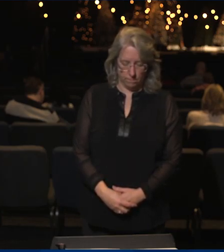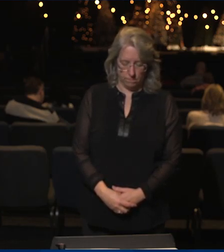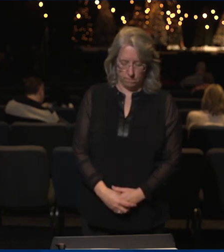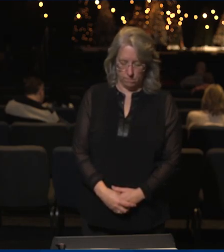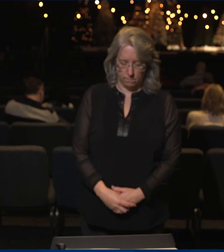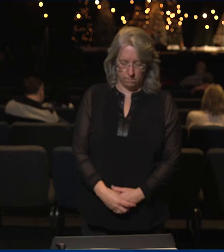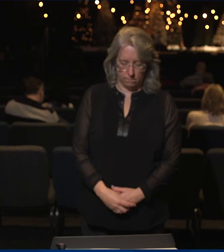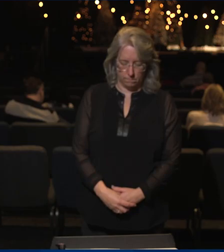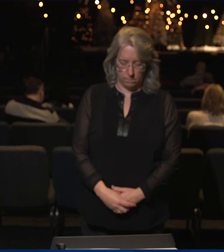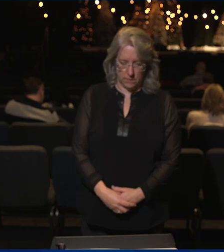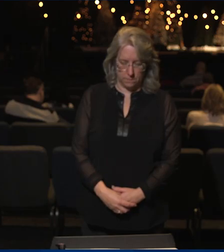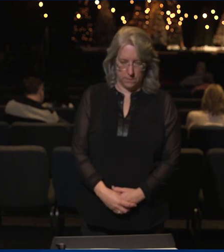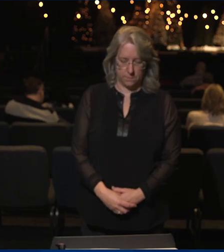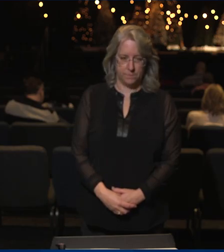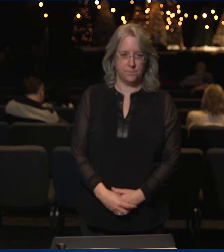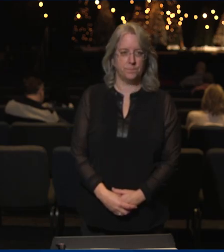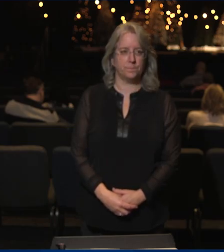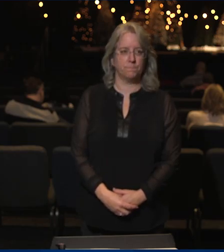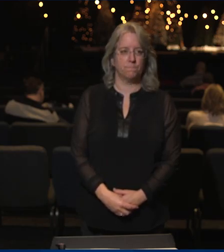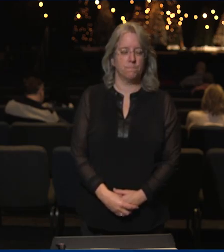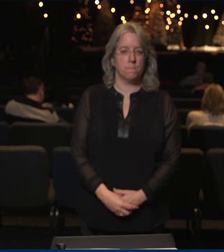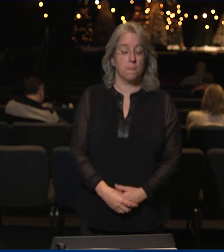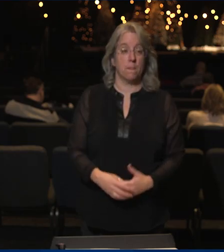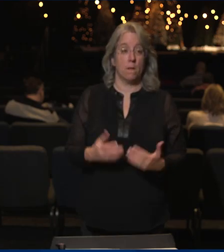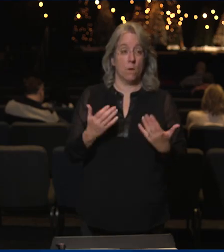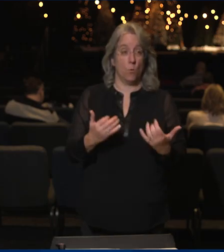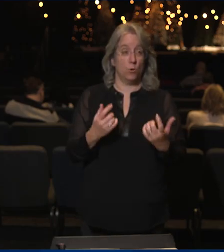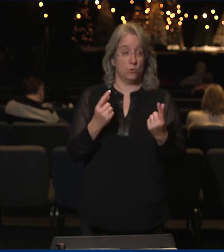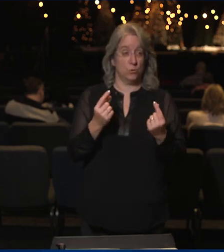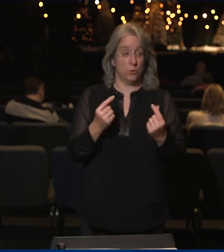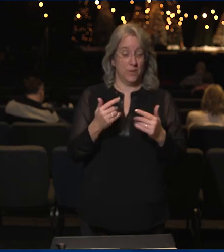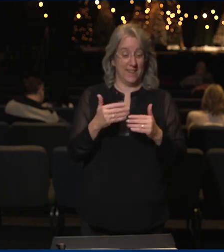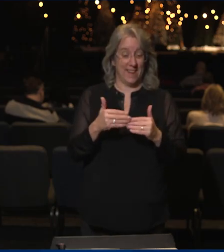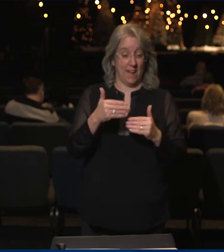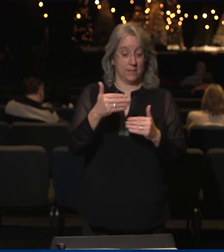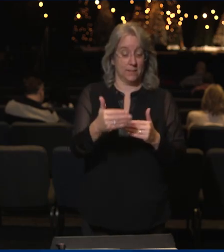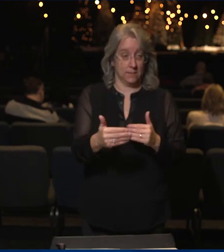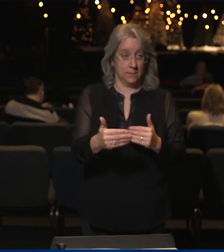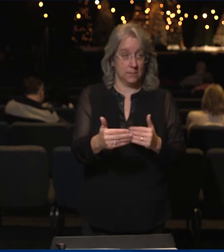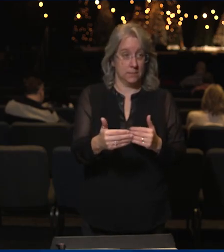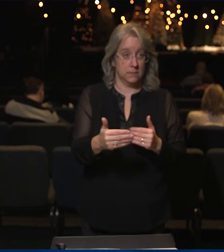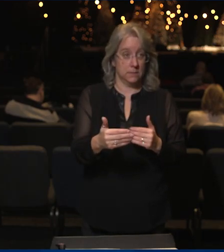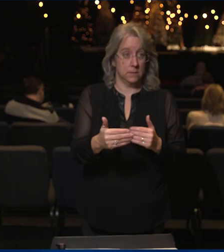Now I want you to do a next step and ask,